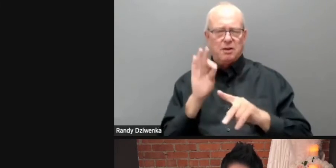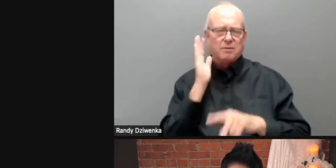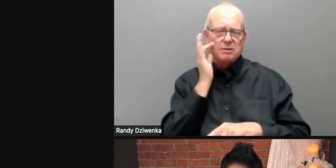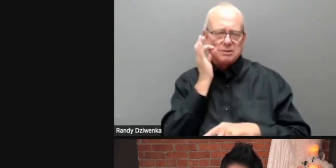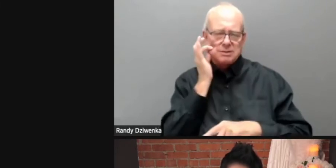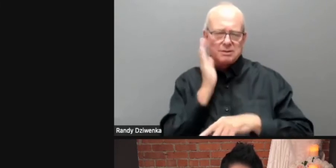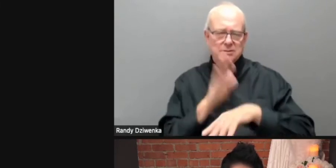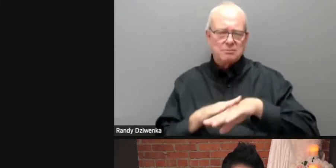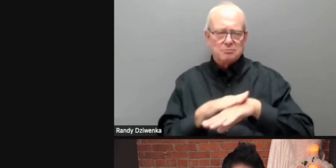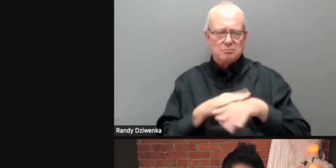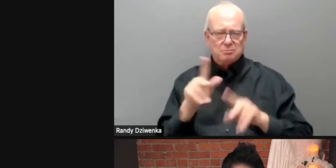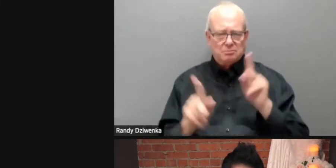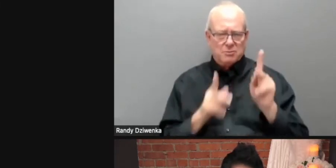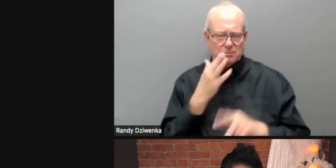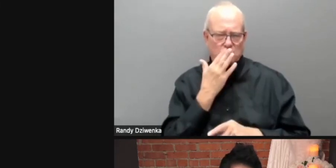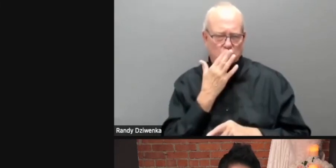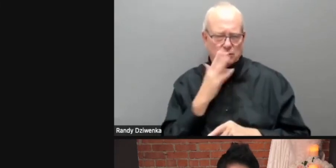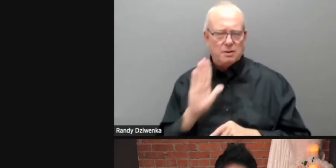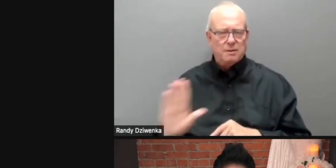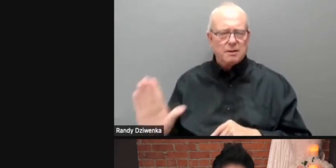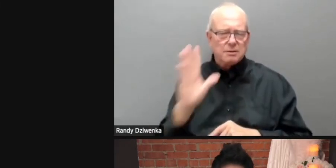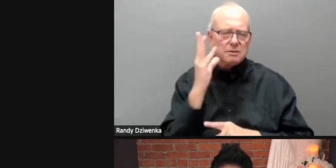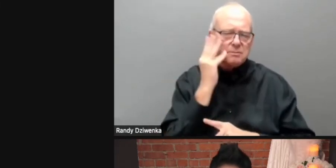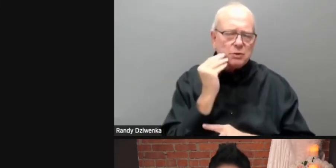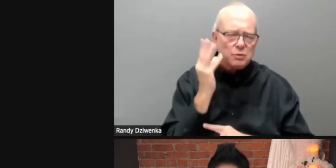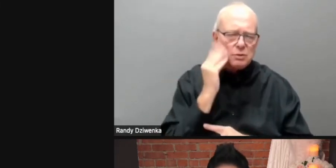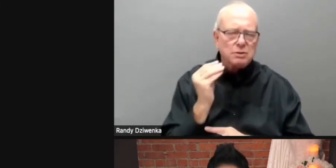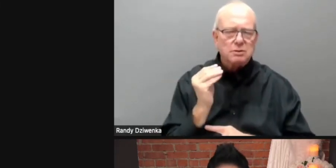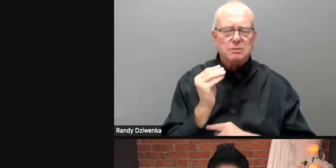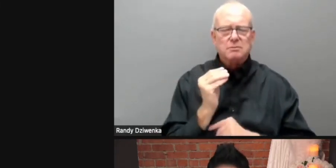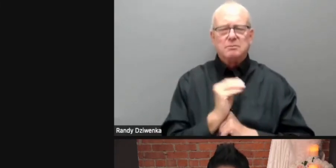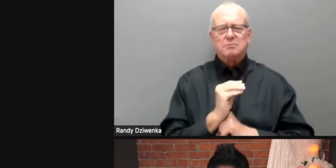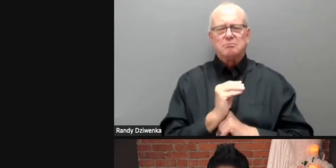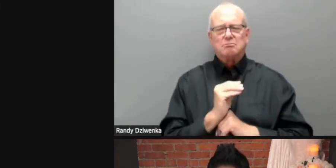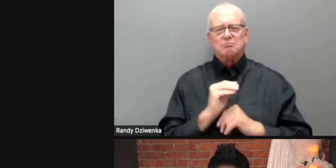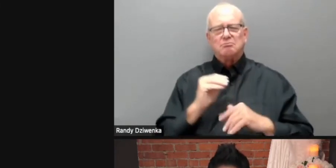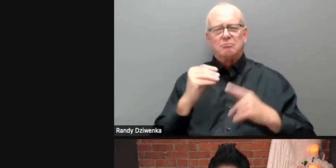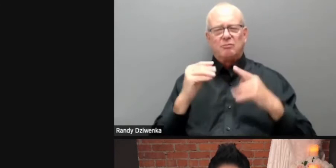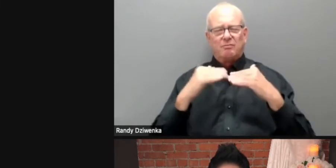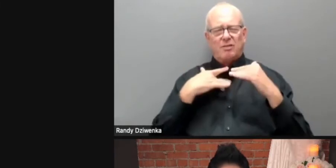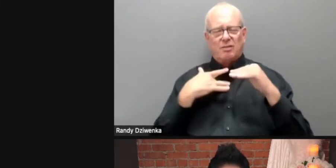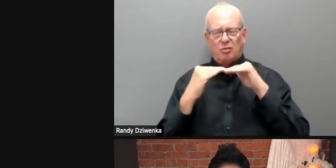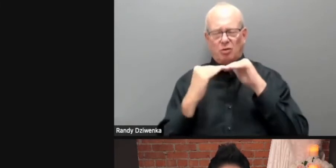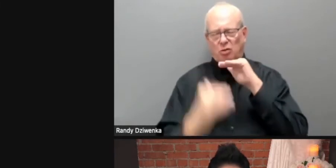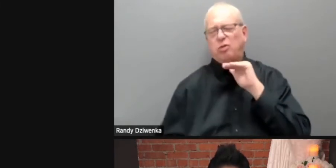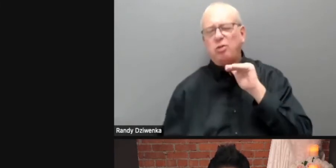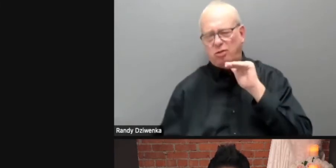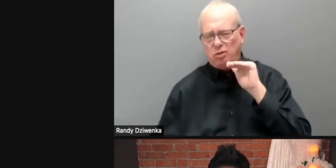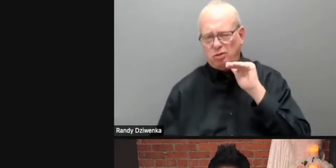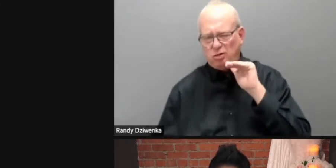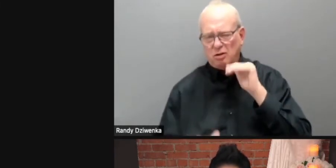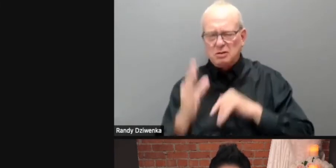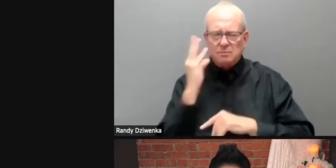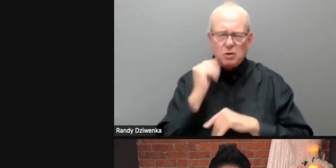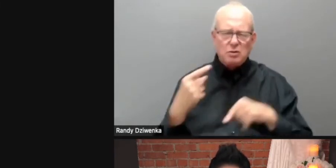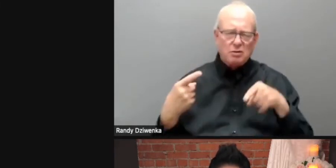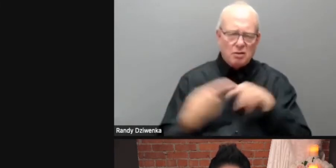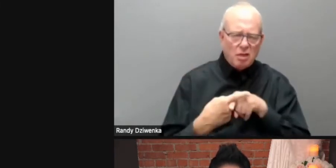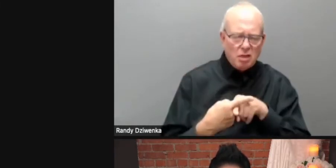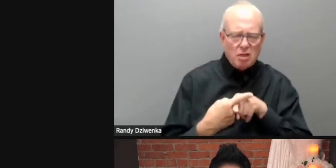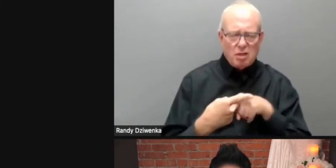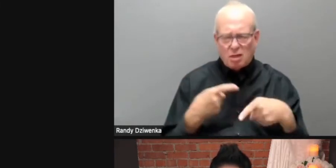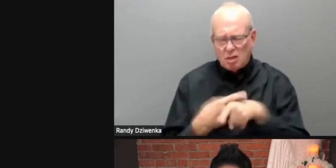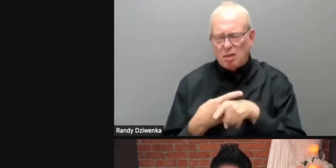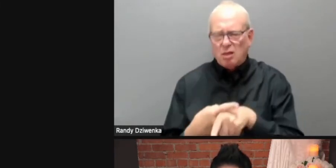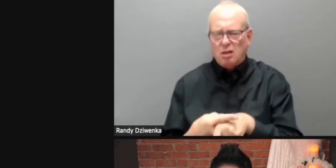racialization adds a significant dimension to their experience of living through differences, where questions of kinship are sought